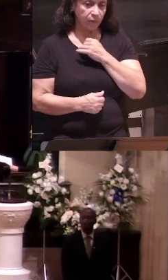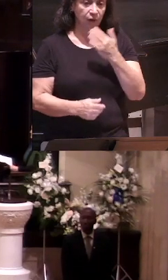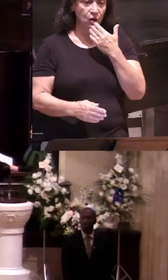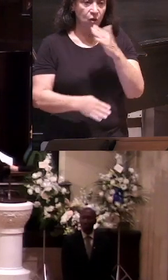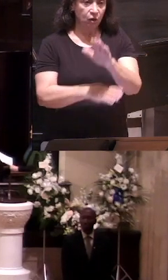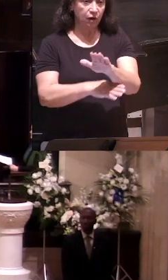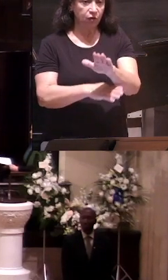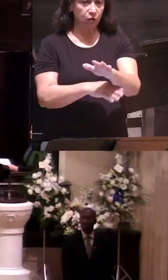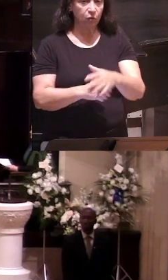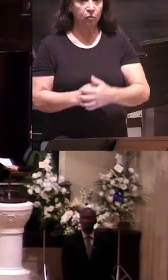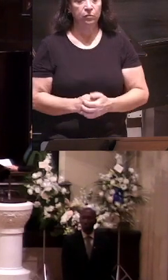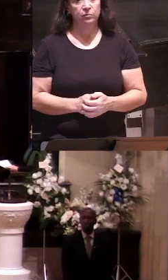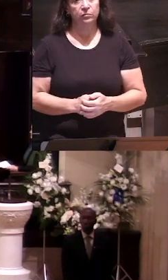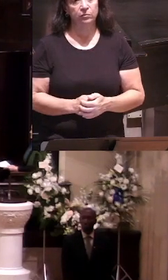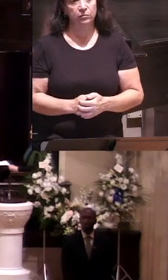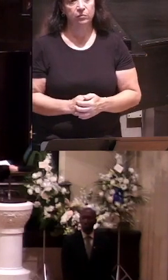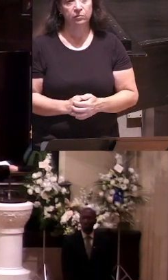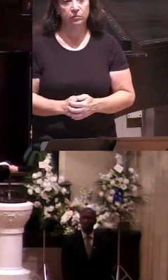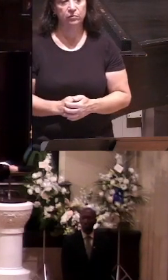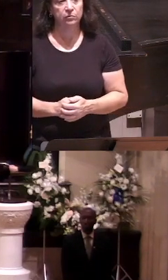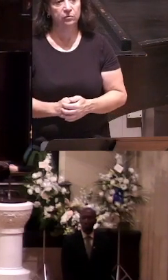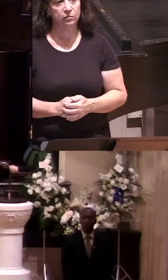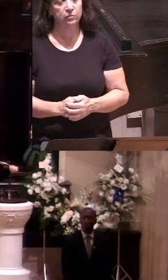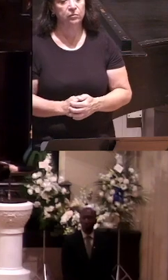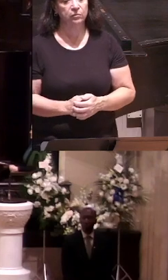Good afternoon, everyone.